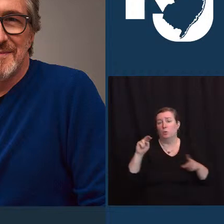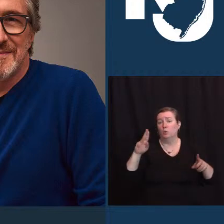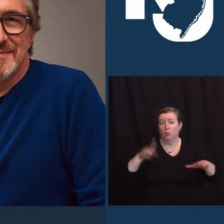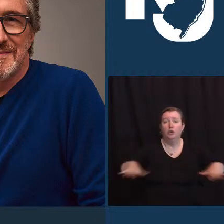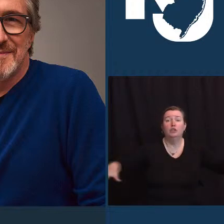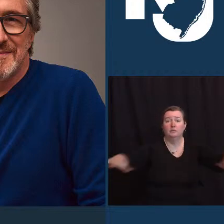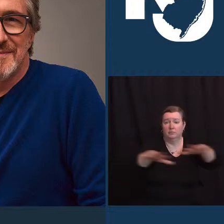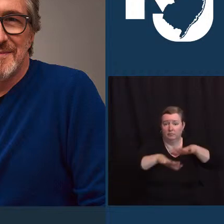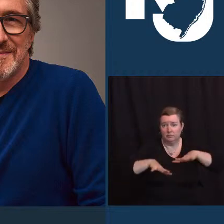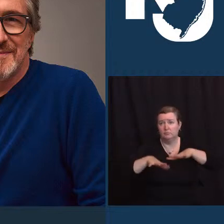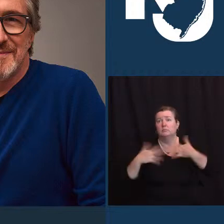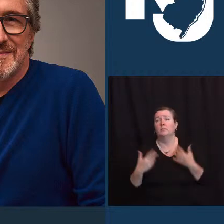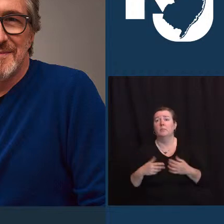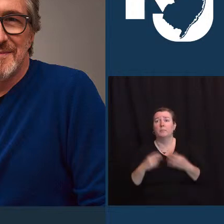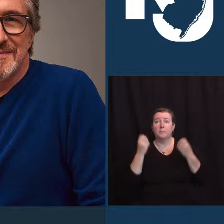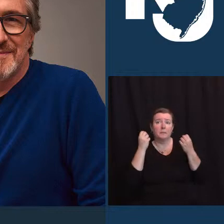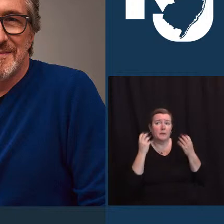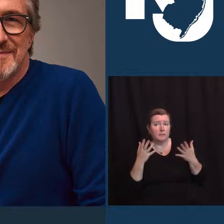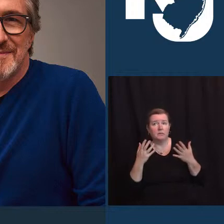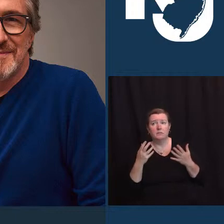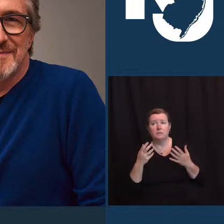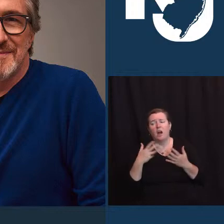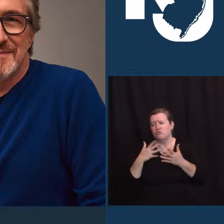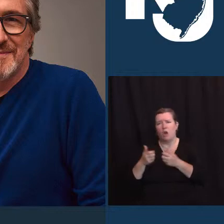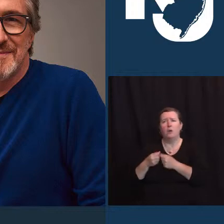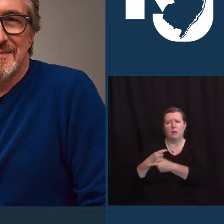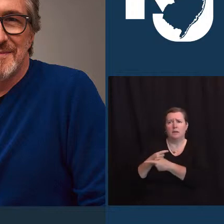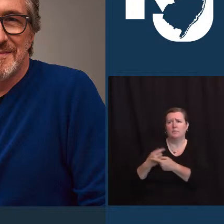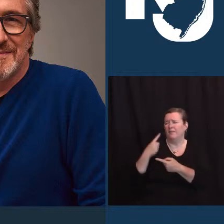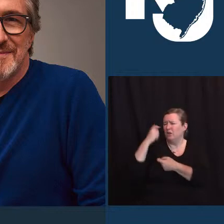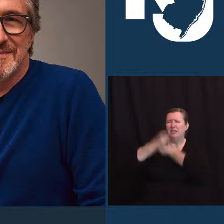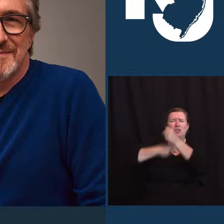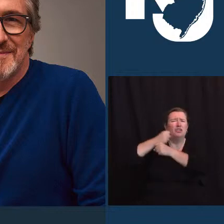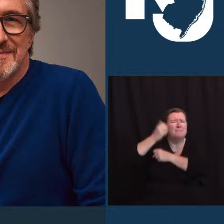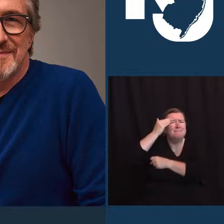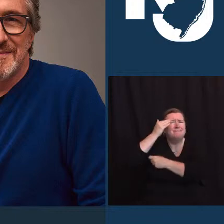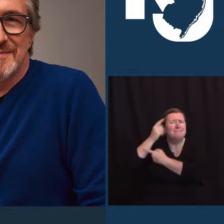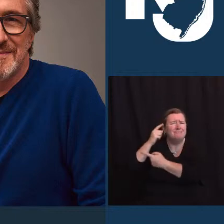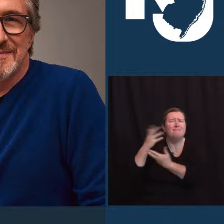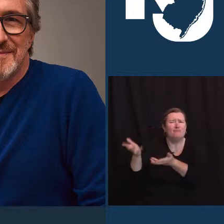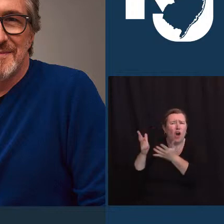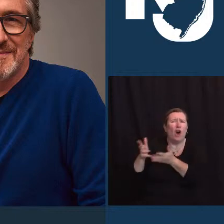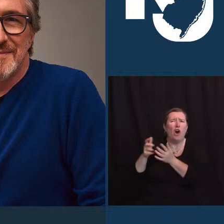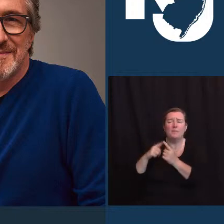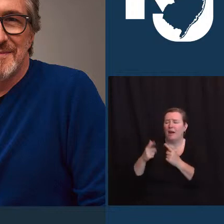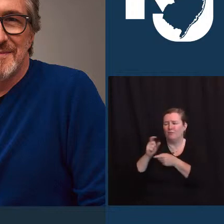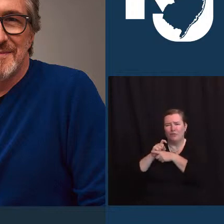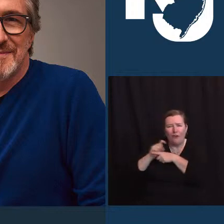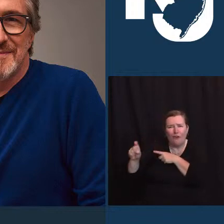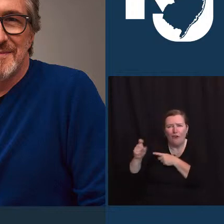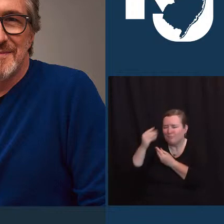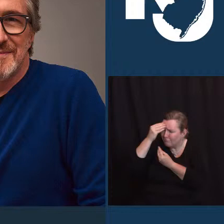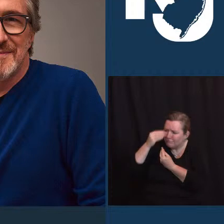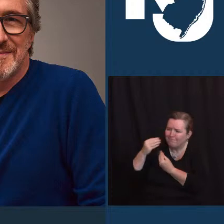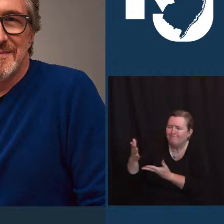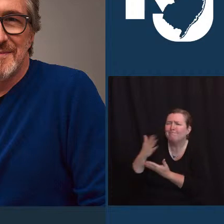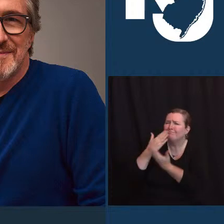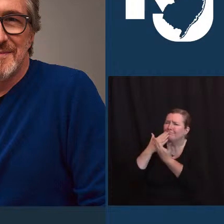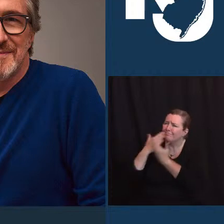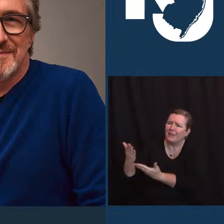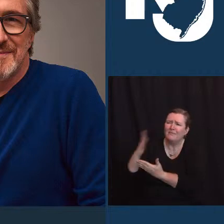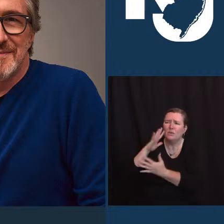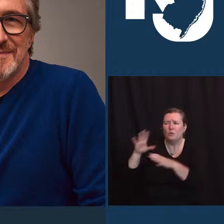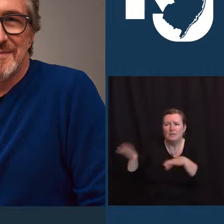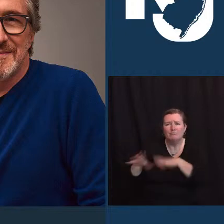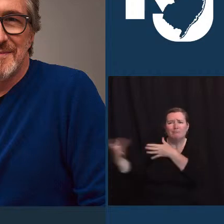had many conversations with Don over the past number of years, but the call to thank him last Wednesday for everything he's doing in through